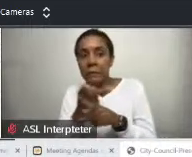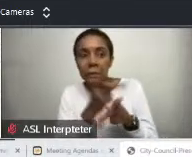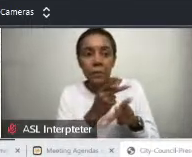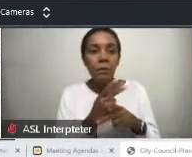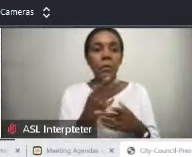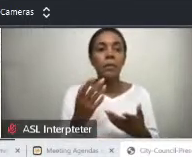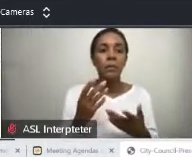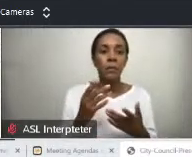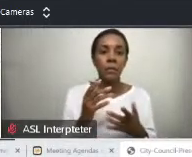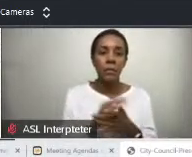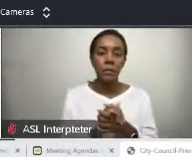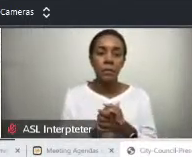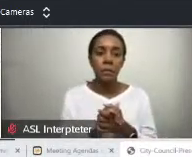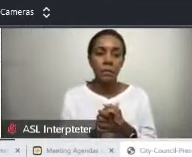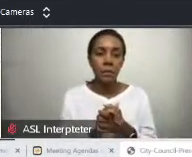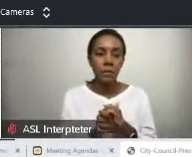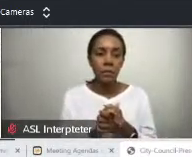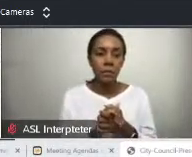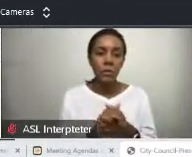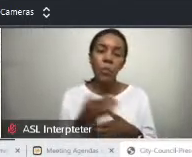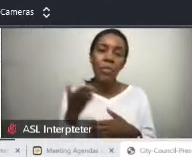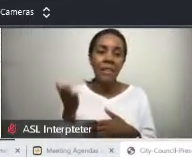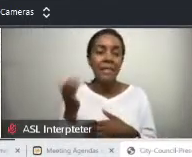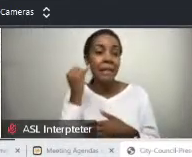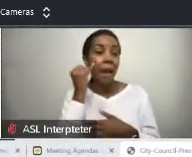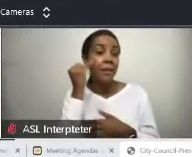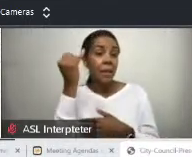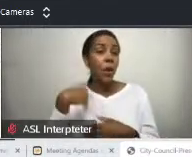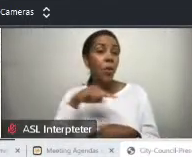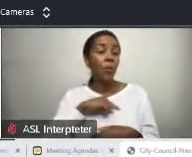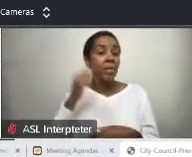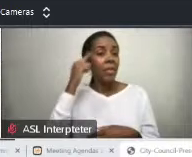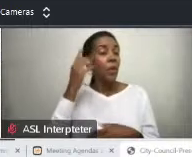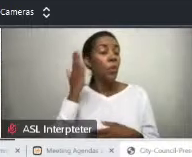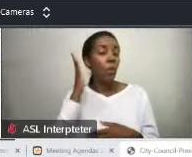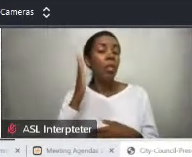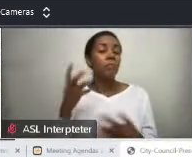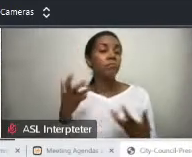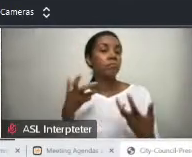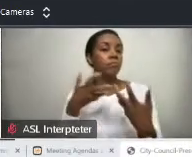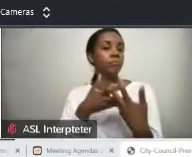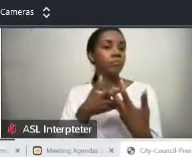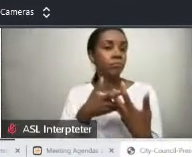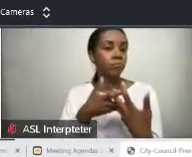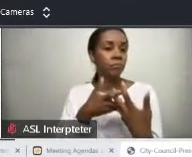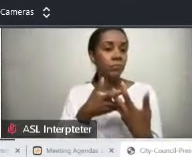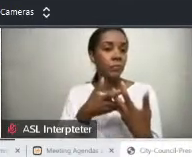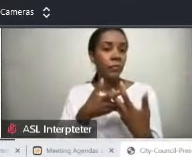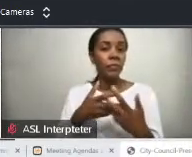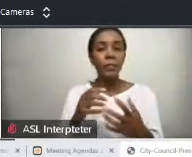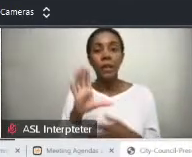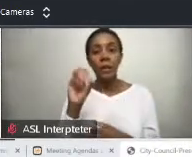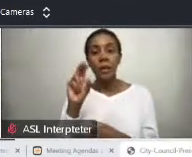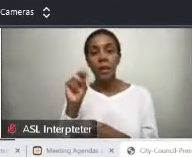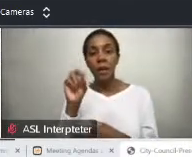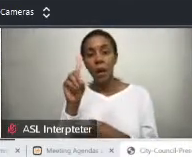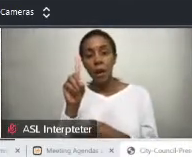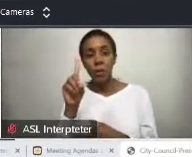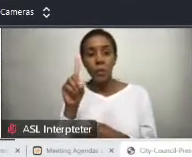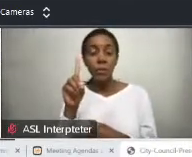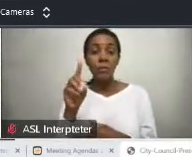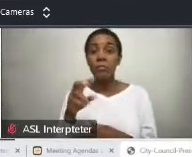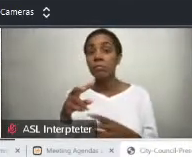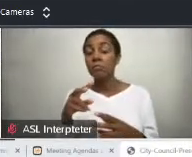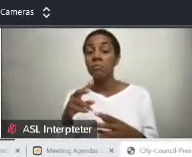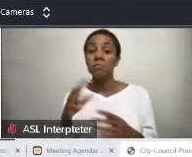is kind of an idea that we think will suit them. We believe condos very well. There have been other condo